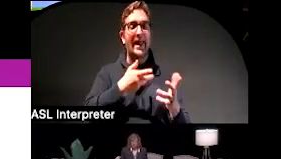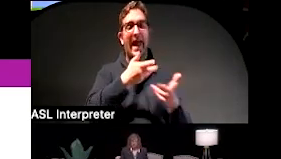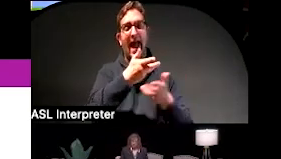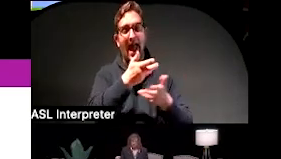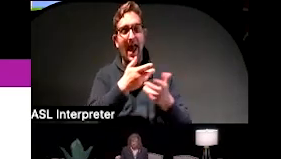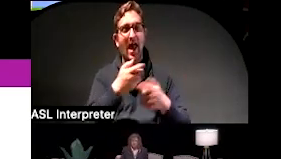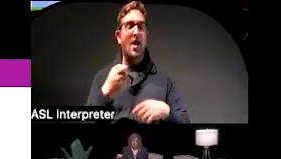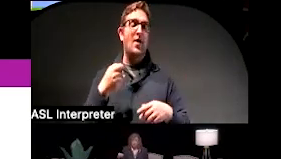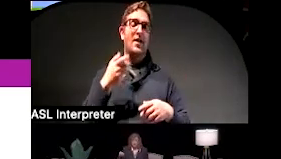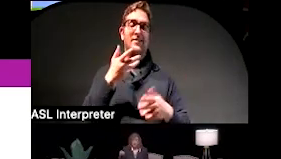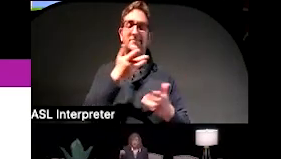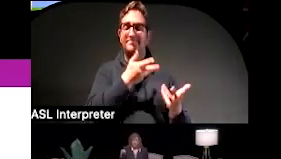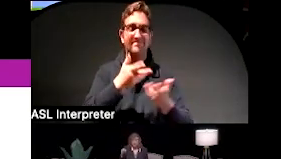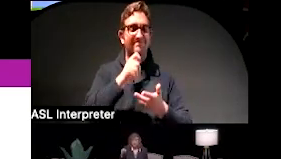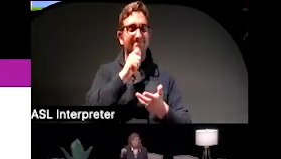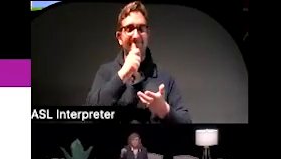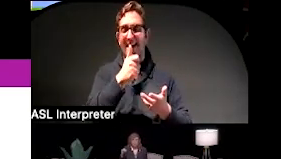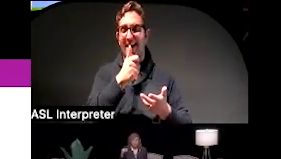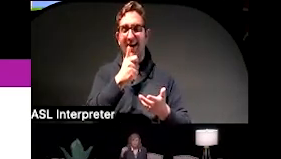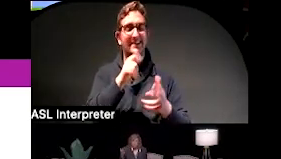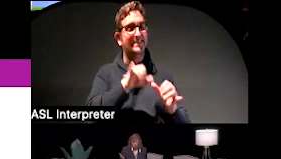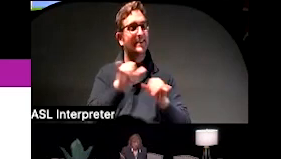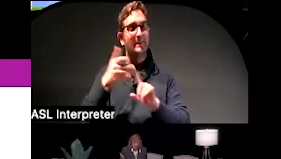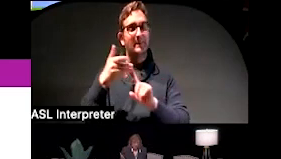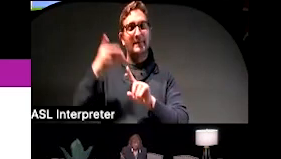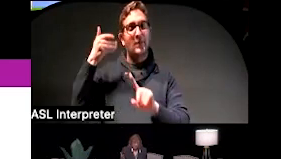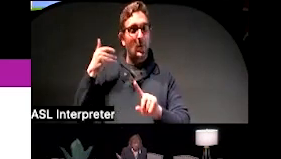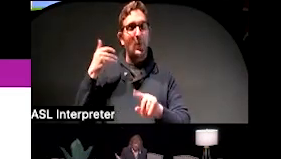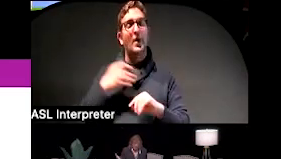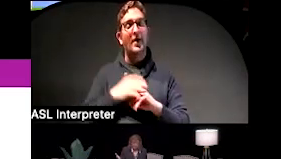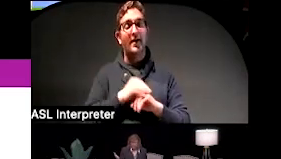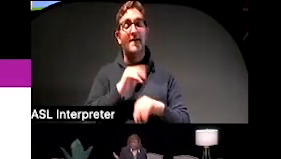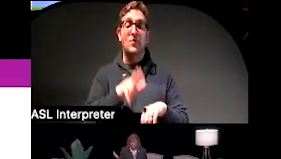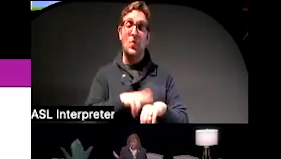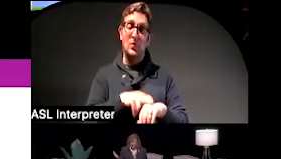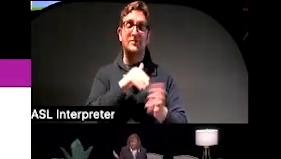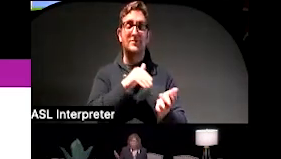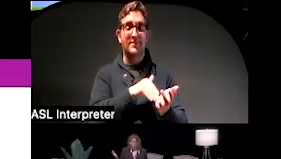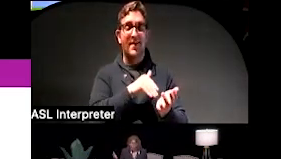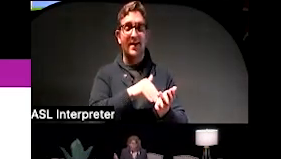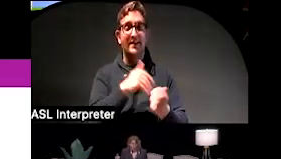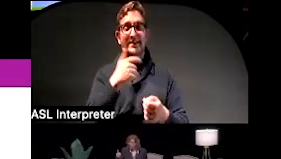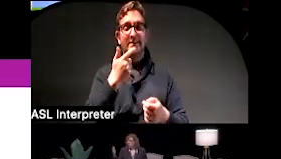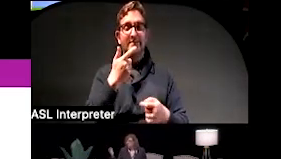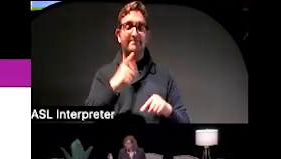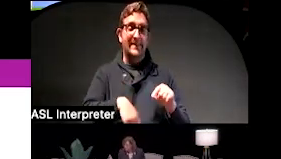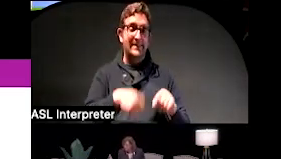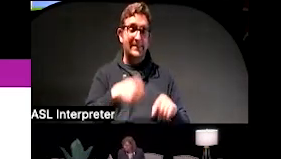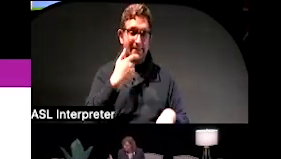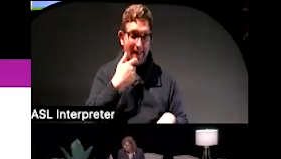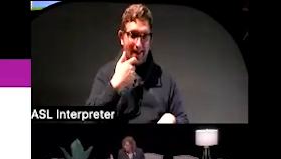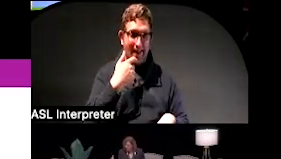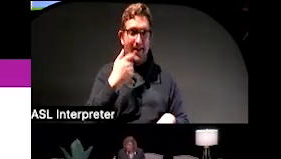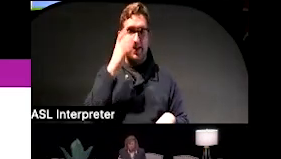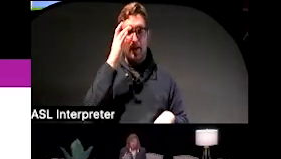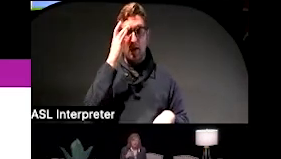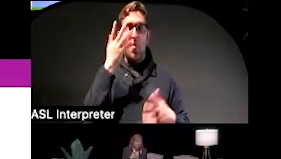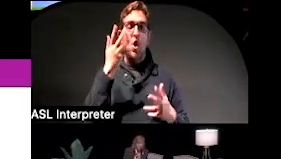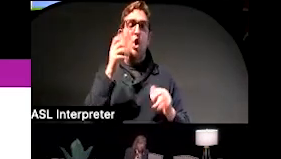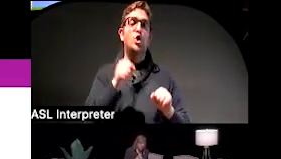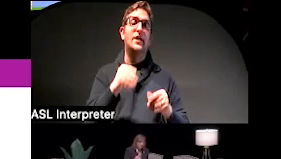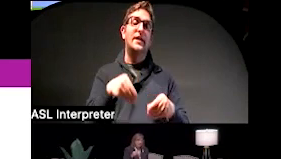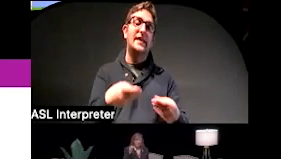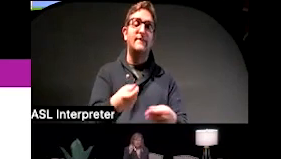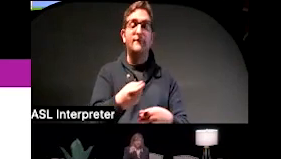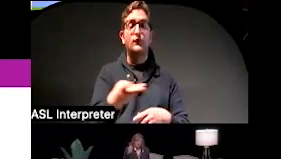of these things. And of course, the doctors Couldn't say, well, they could give you a couple more months. It could